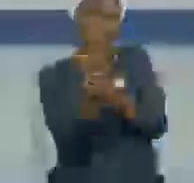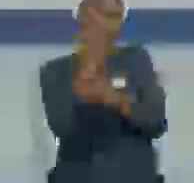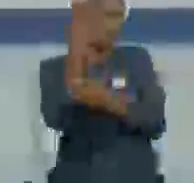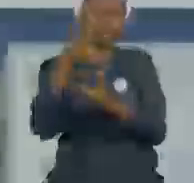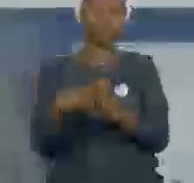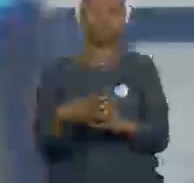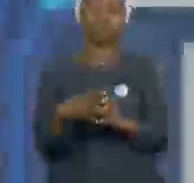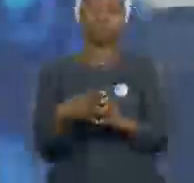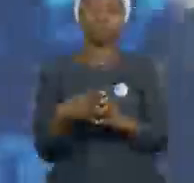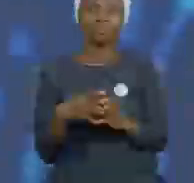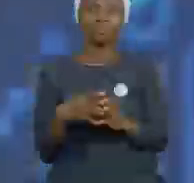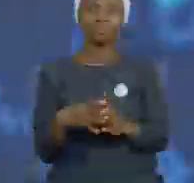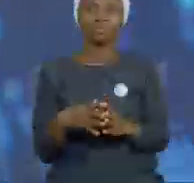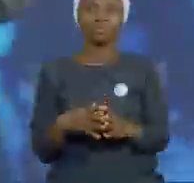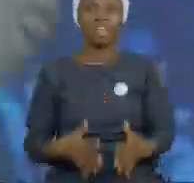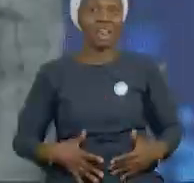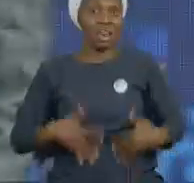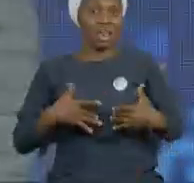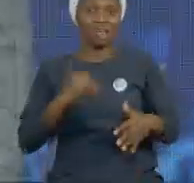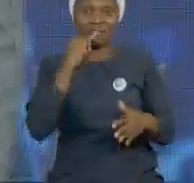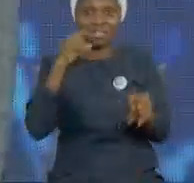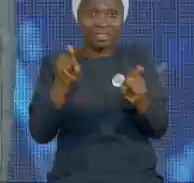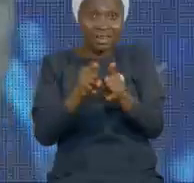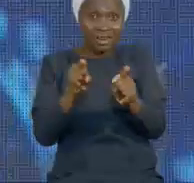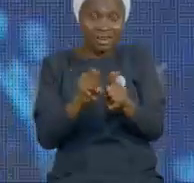Life is like a tree like that.